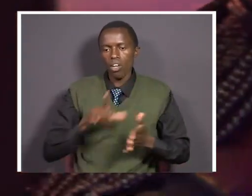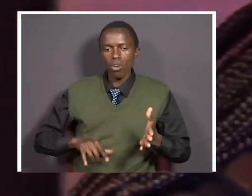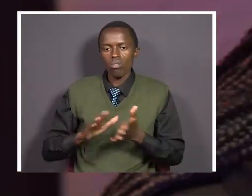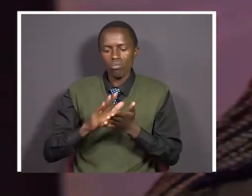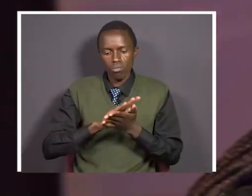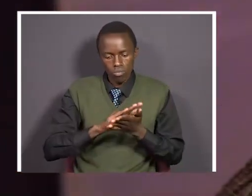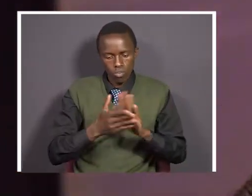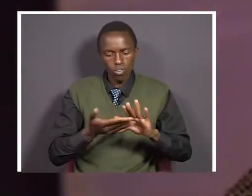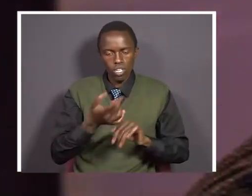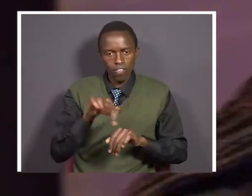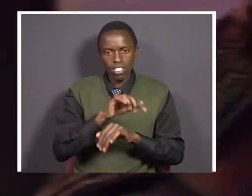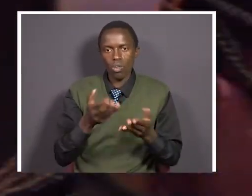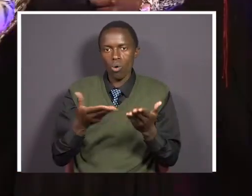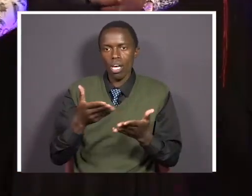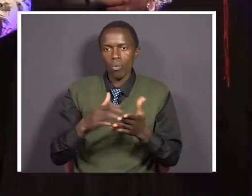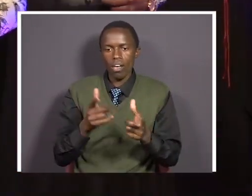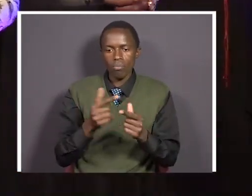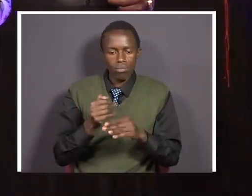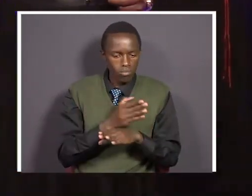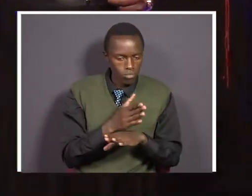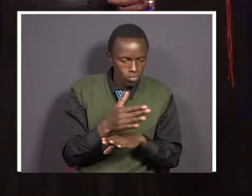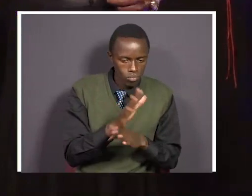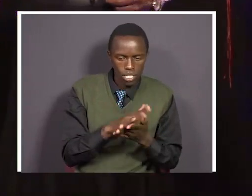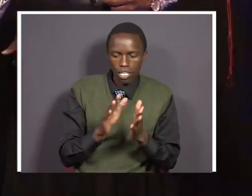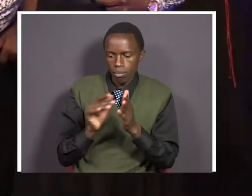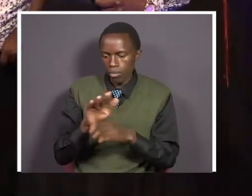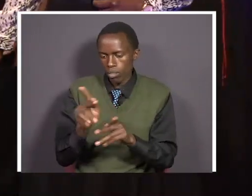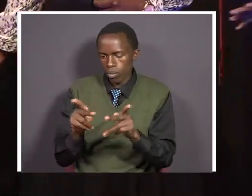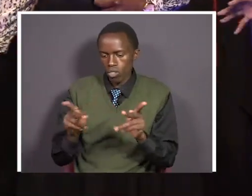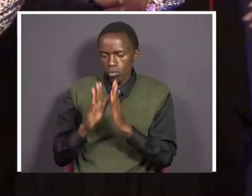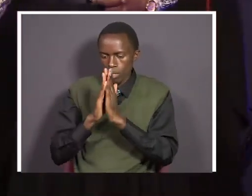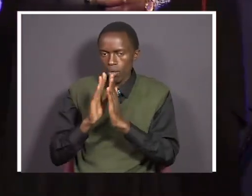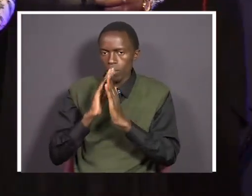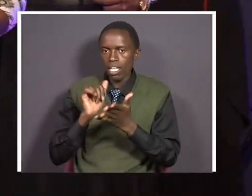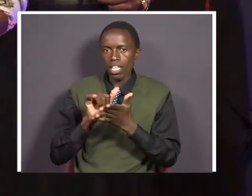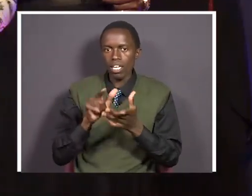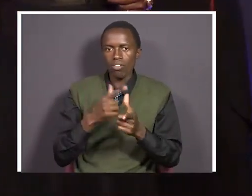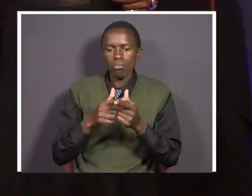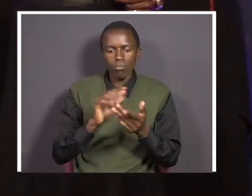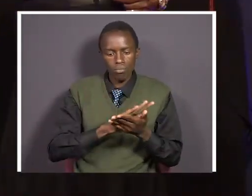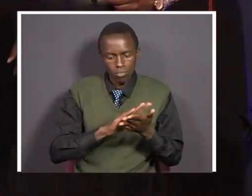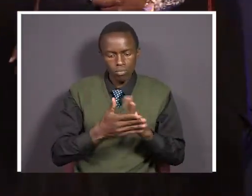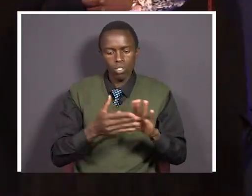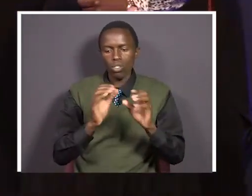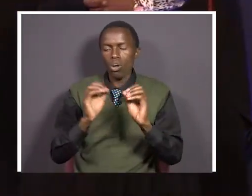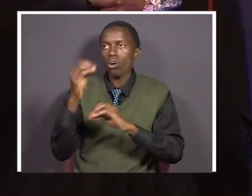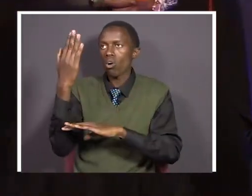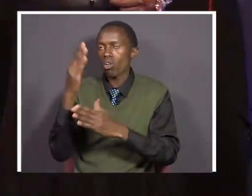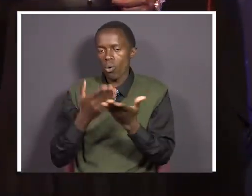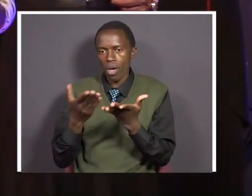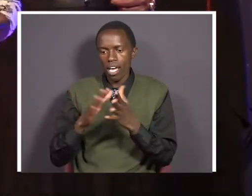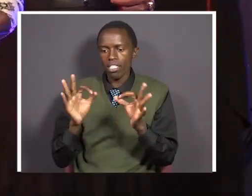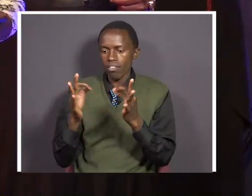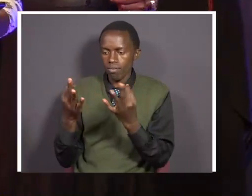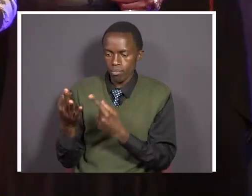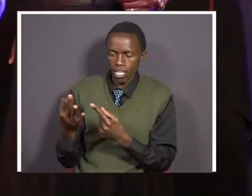Lord, you would forgive us where we have slumbered in the place of prayer, O God. We pray that you would forgive us, O God, where